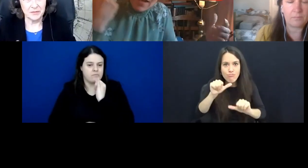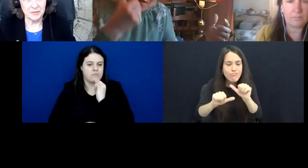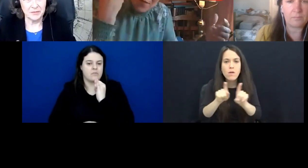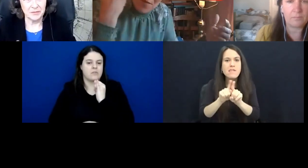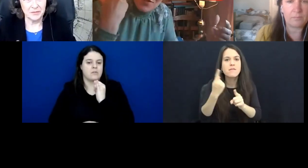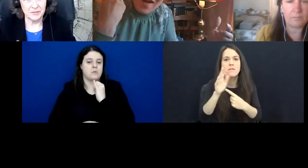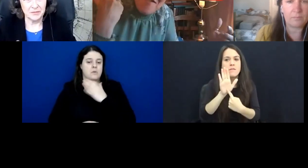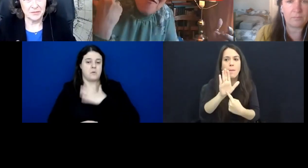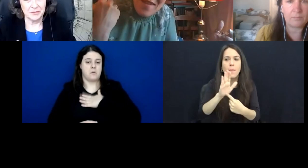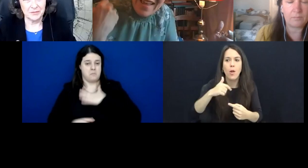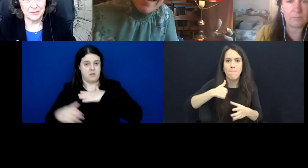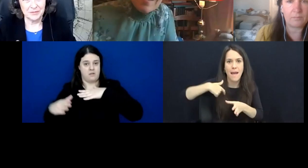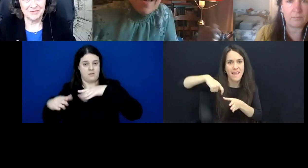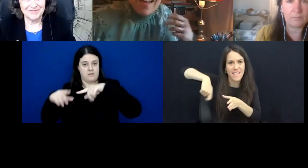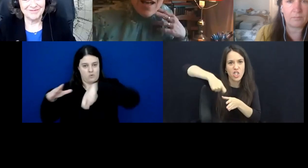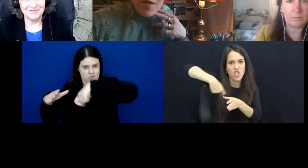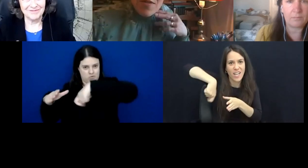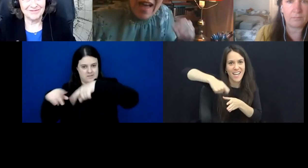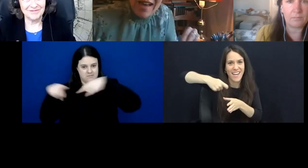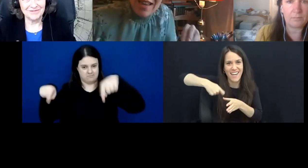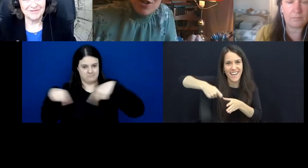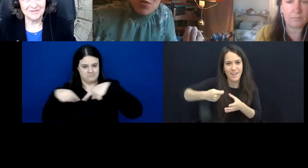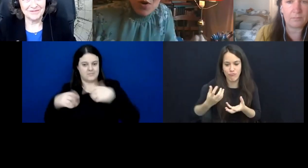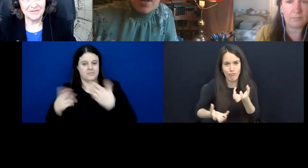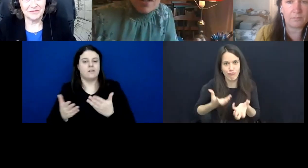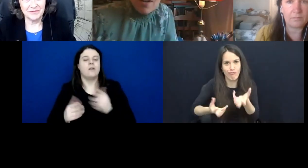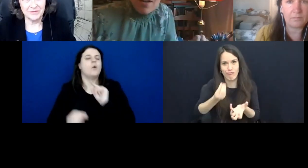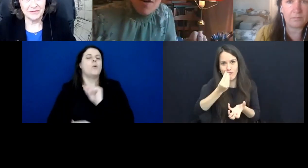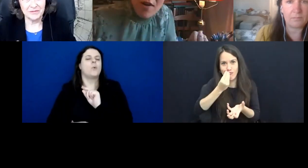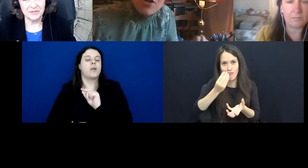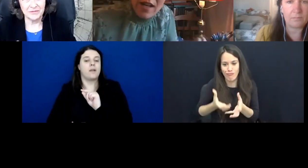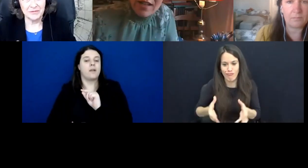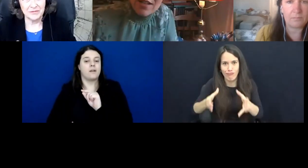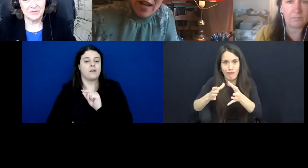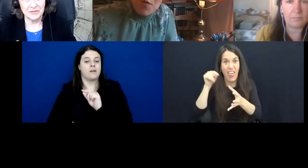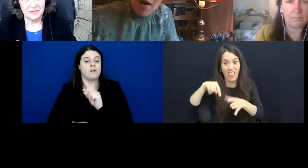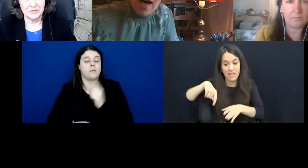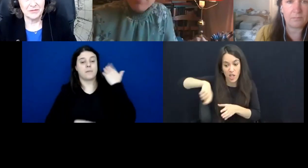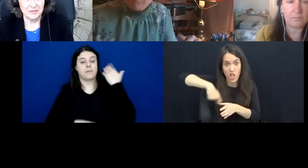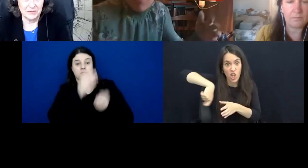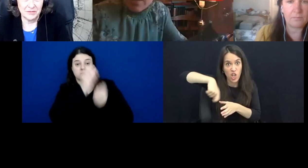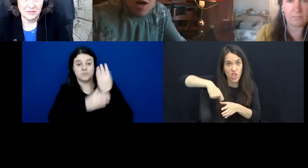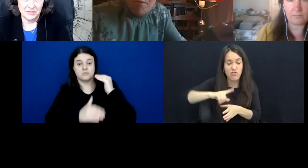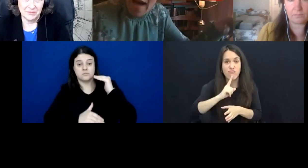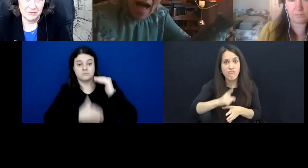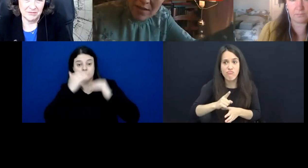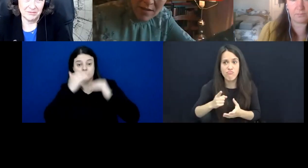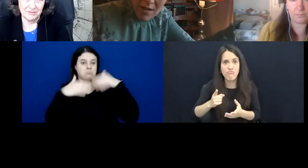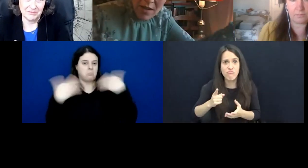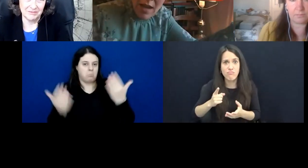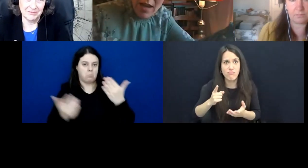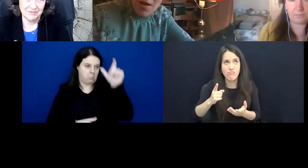kitchen, a bit away from here, that kitchen was originally developed by some